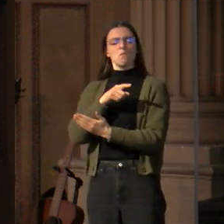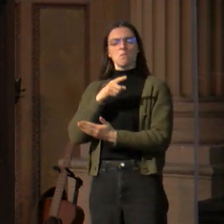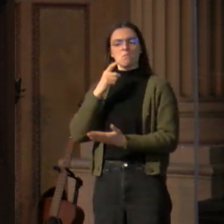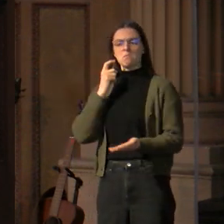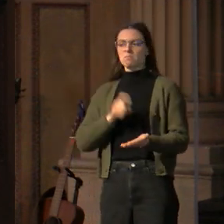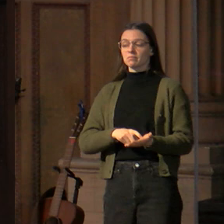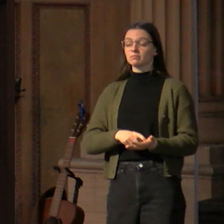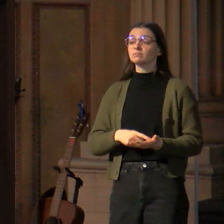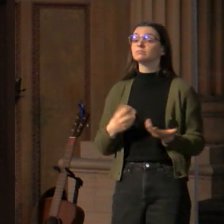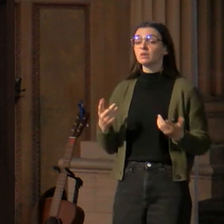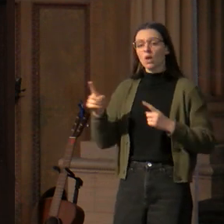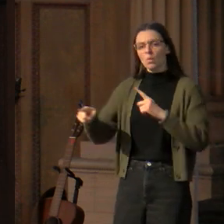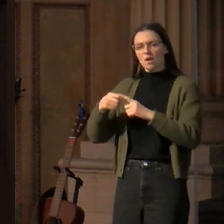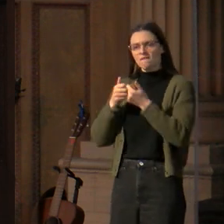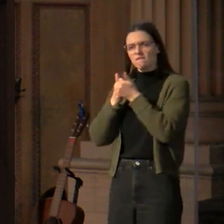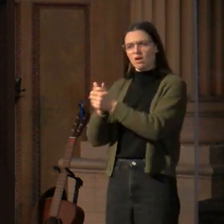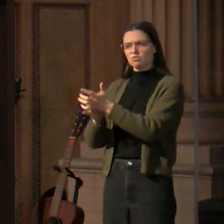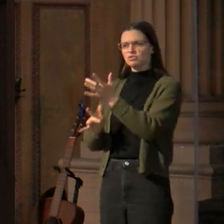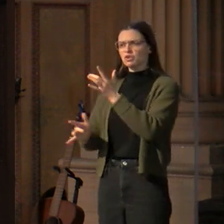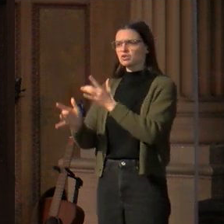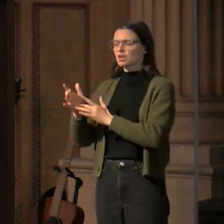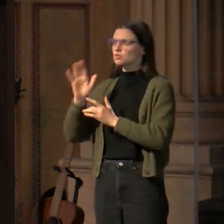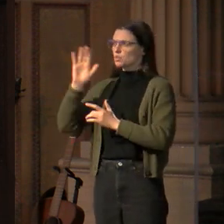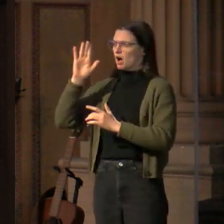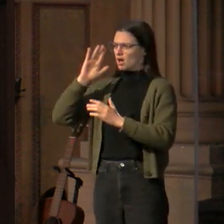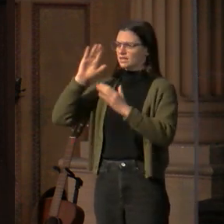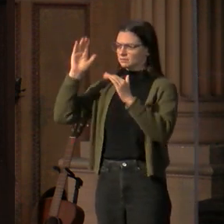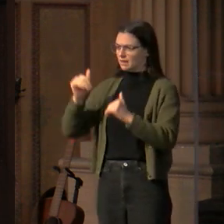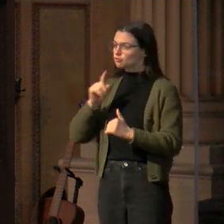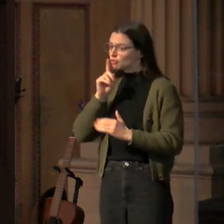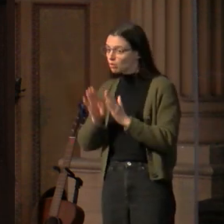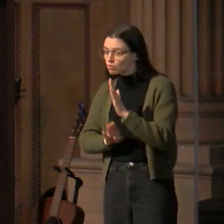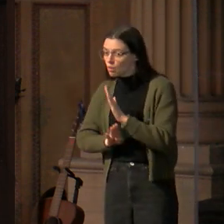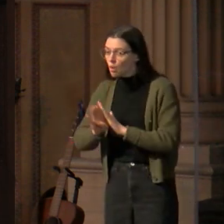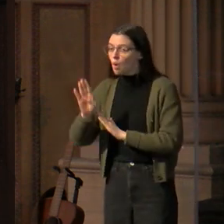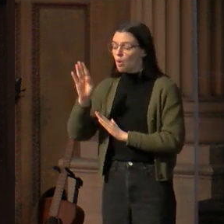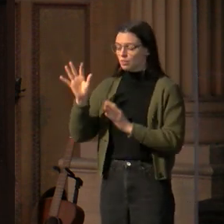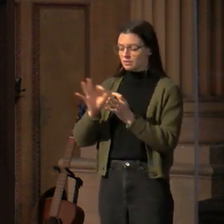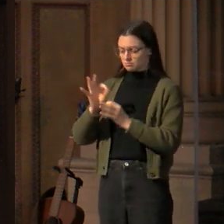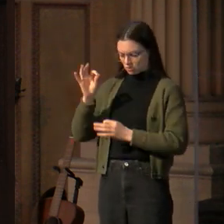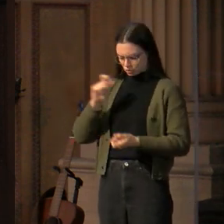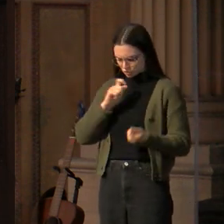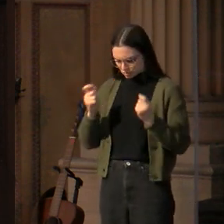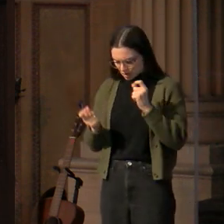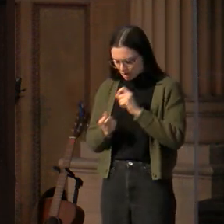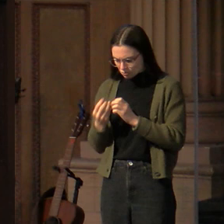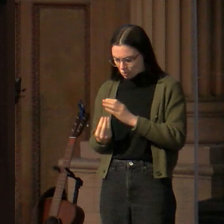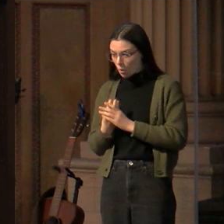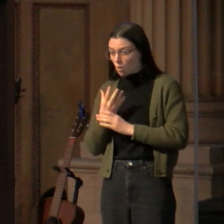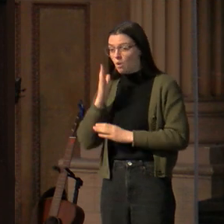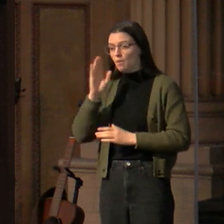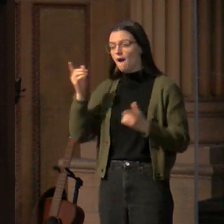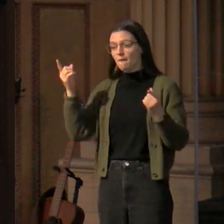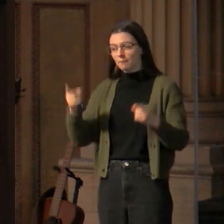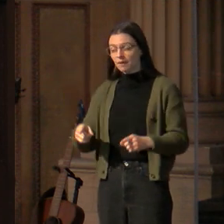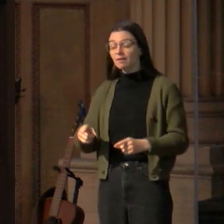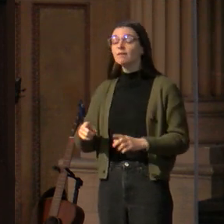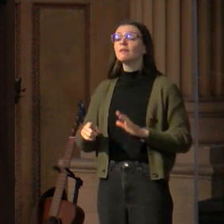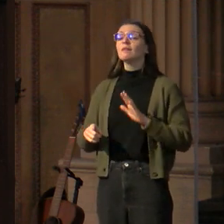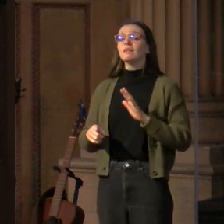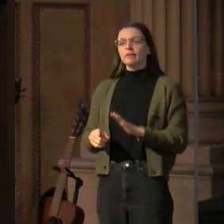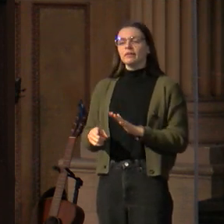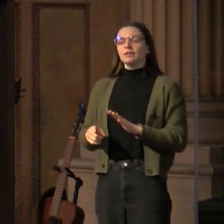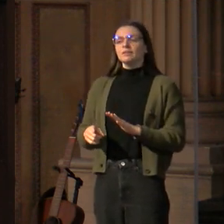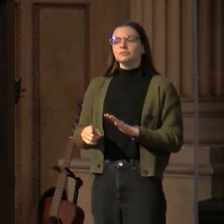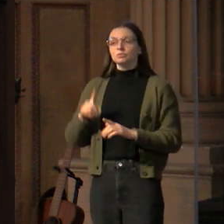Jesus, we can expect there to be real growth. We can expect there to be real change in our lives. But what can always happen is that that